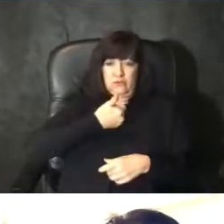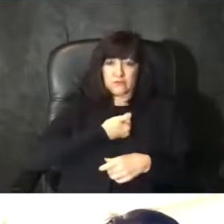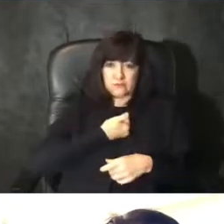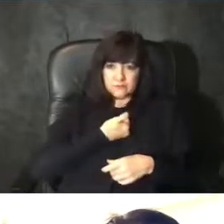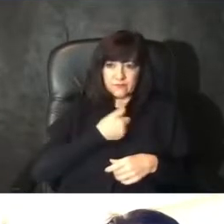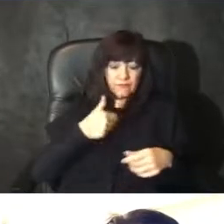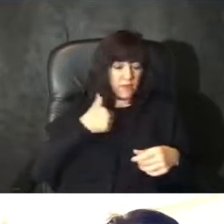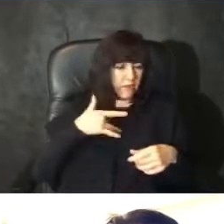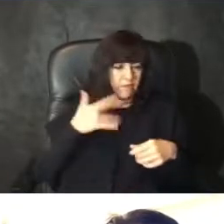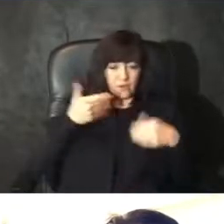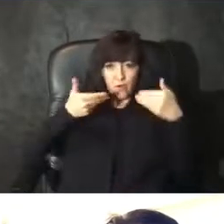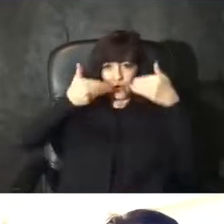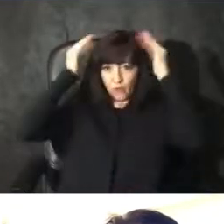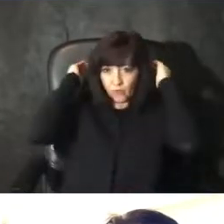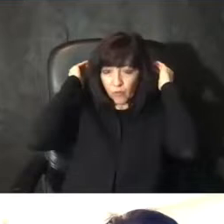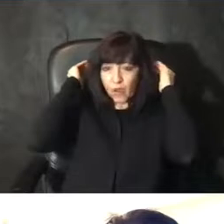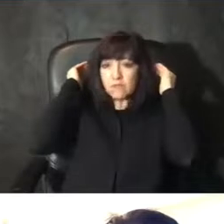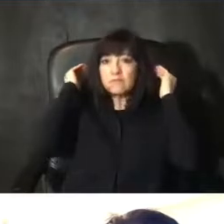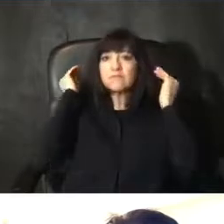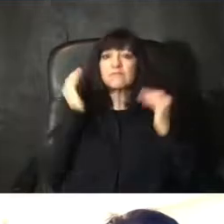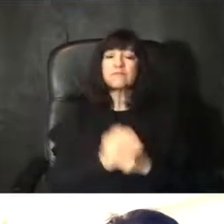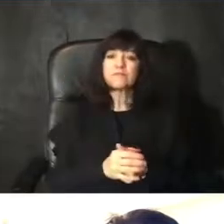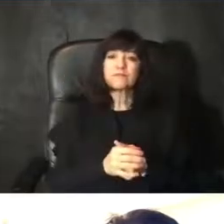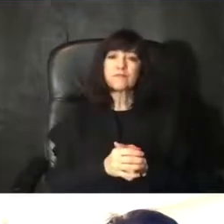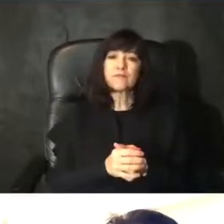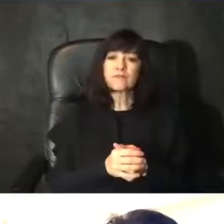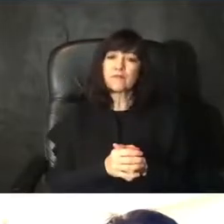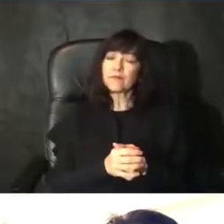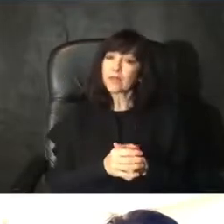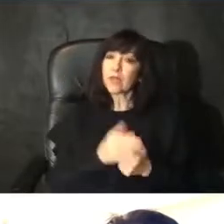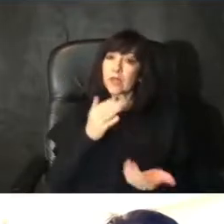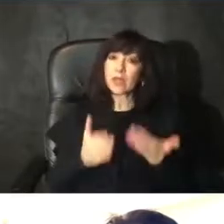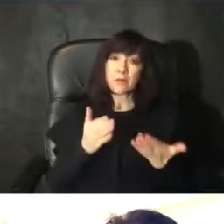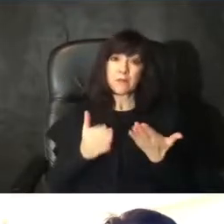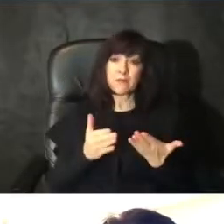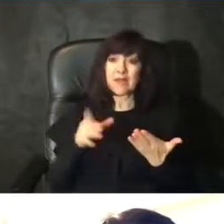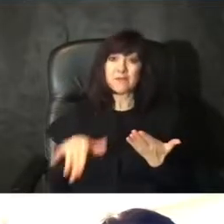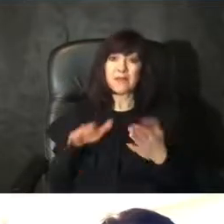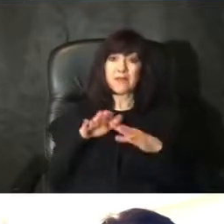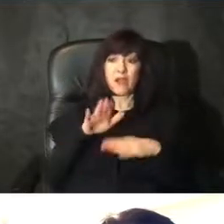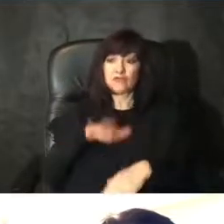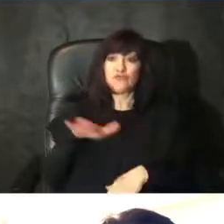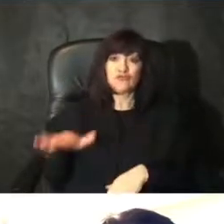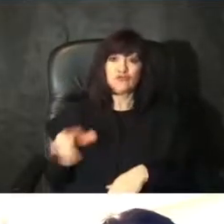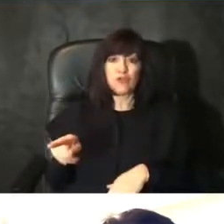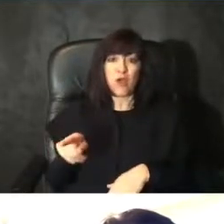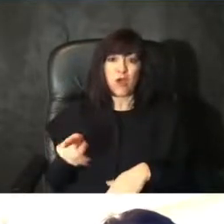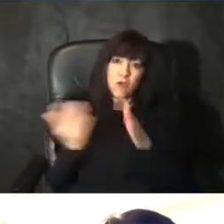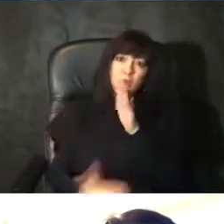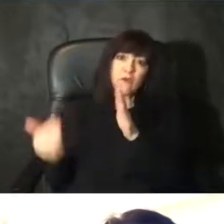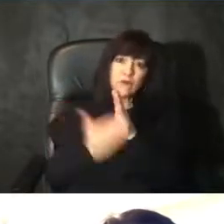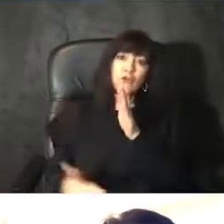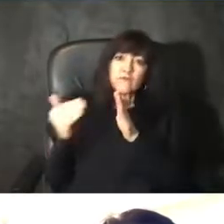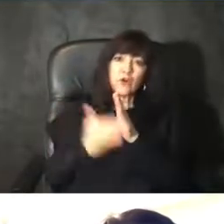overwhelmed they feel with these feelings. So this could look like excessive agitation, like yelling at people in the